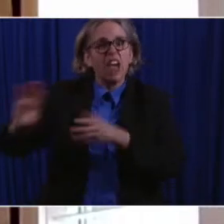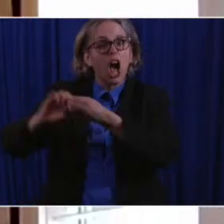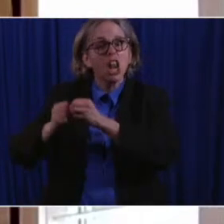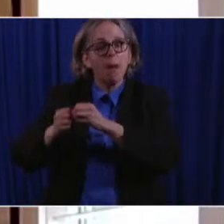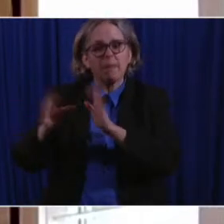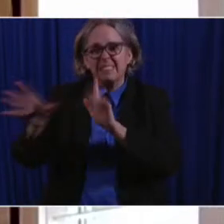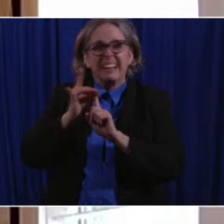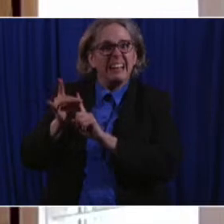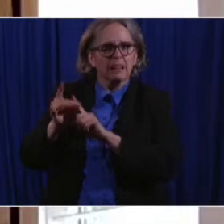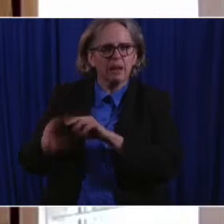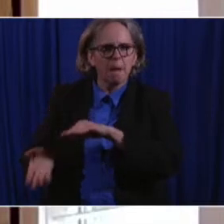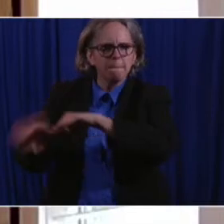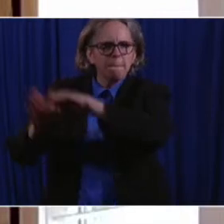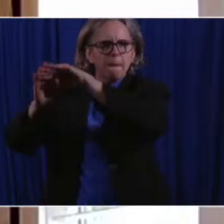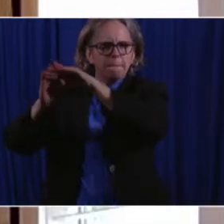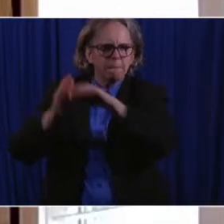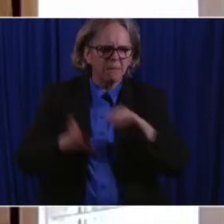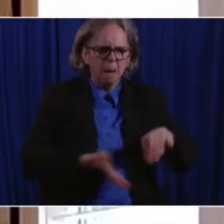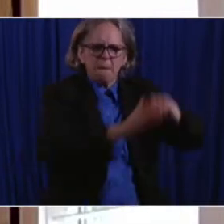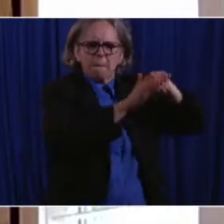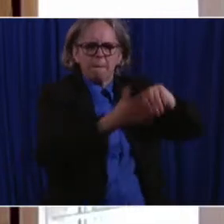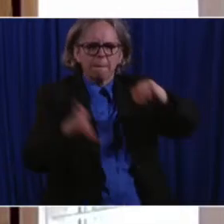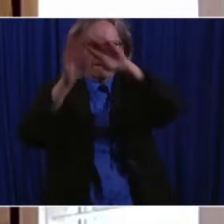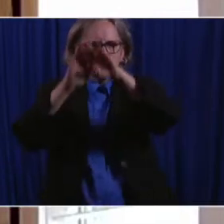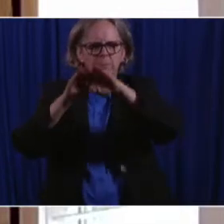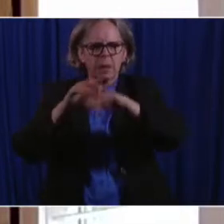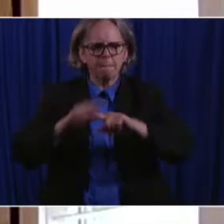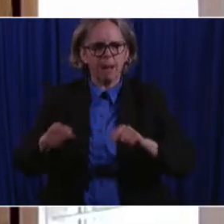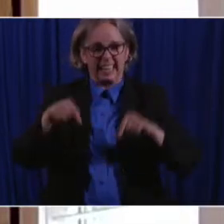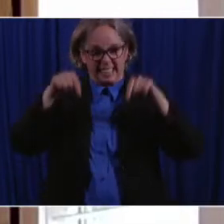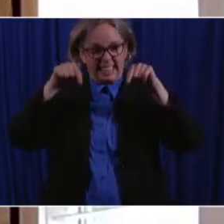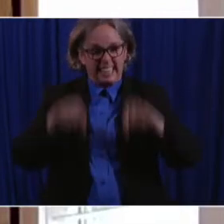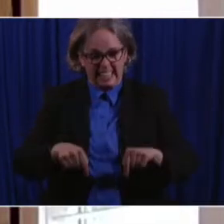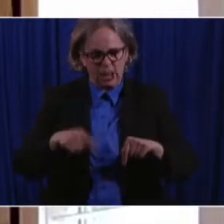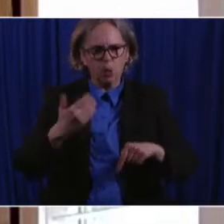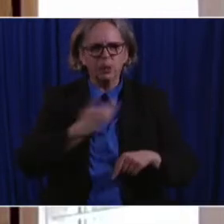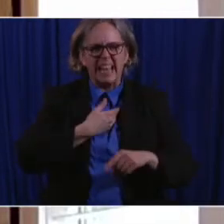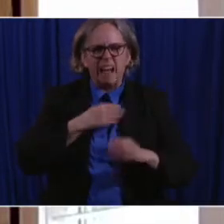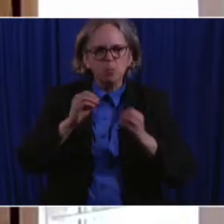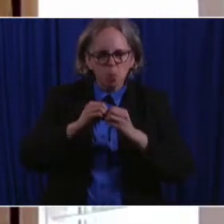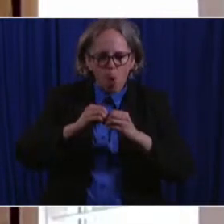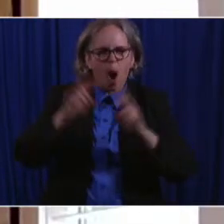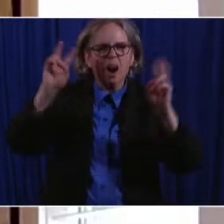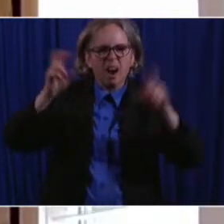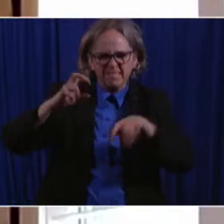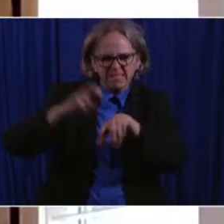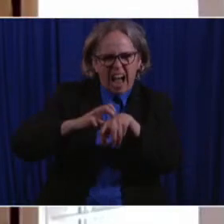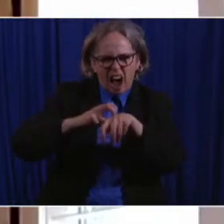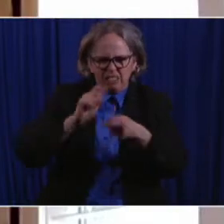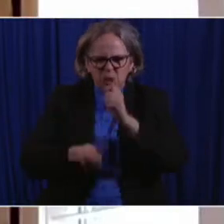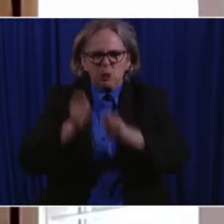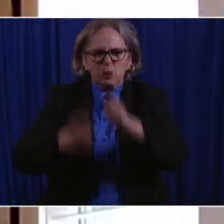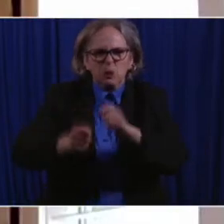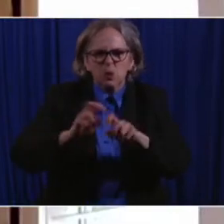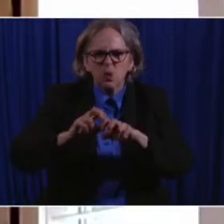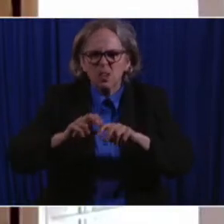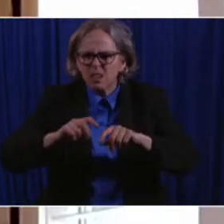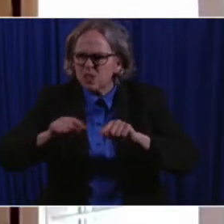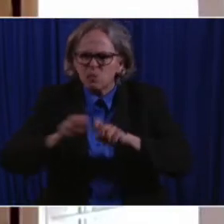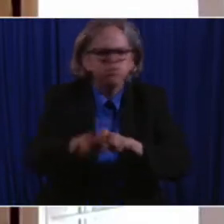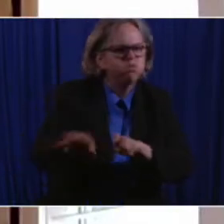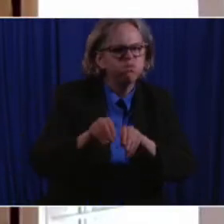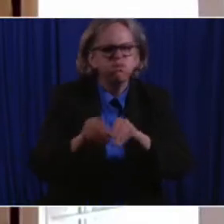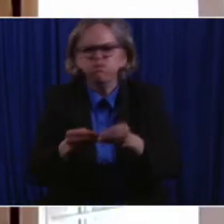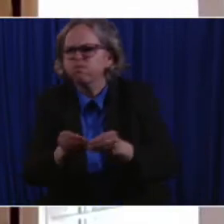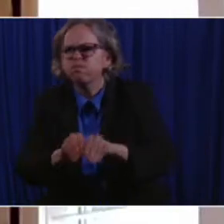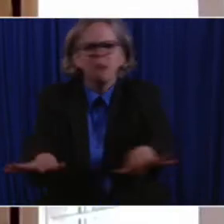activity. Now, the CDC continues to advise that travel can increase our risk of getting